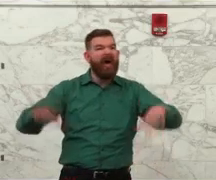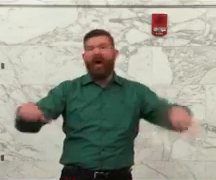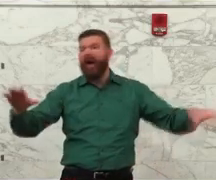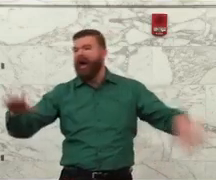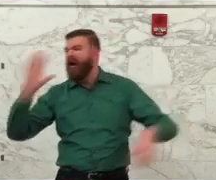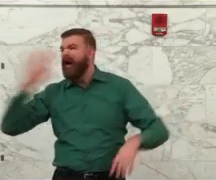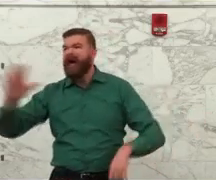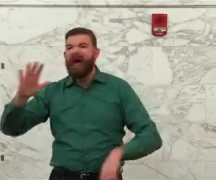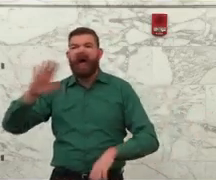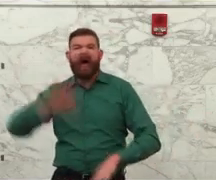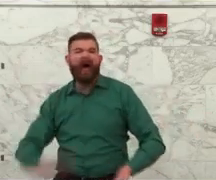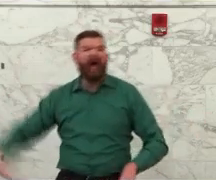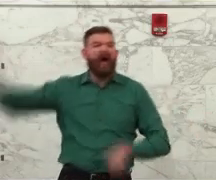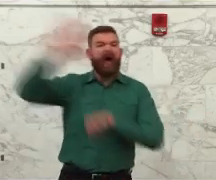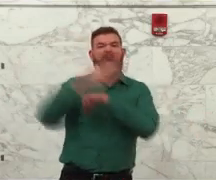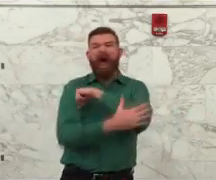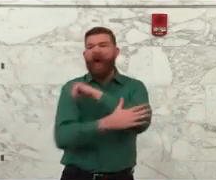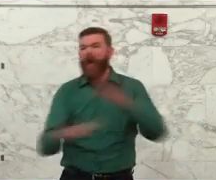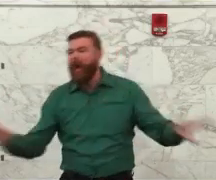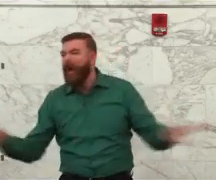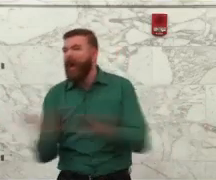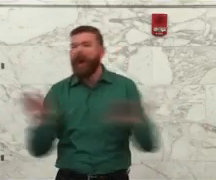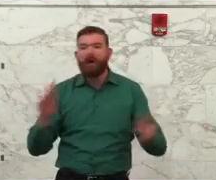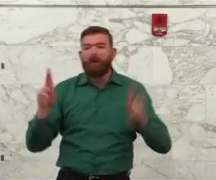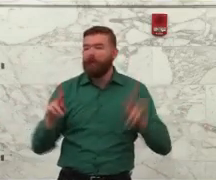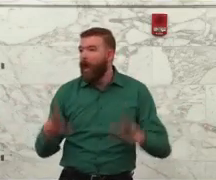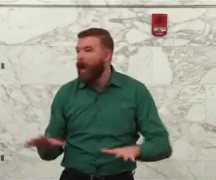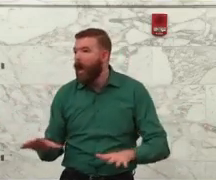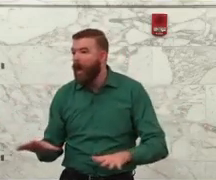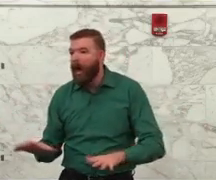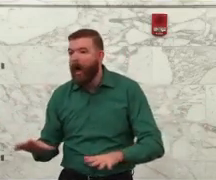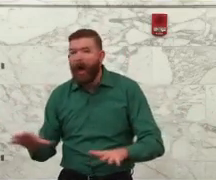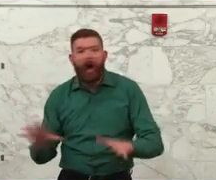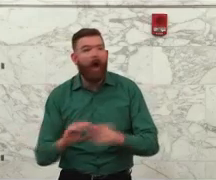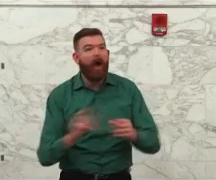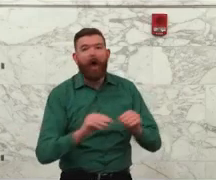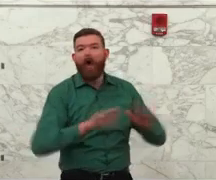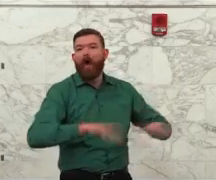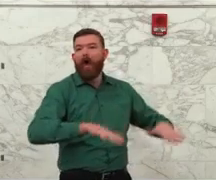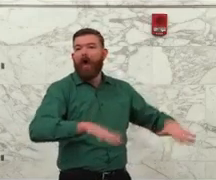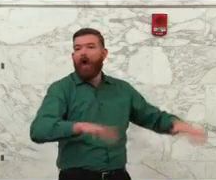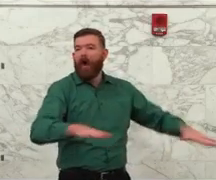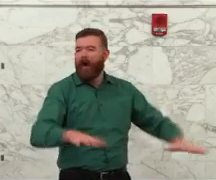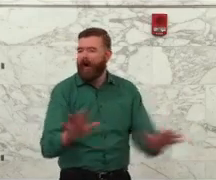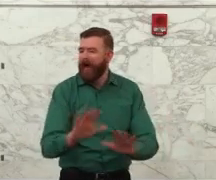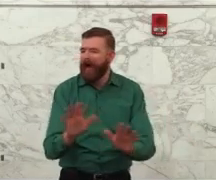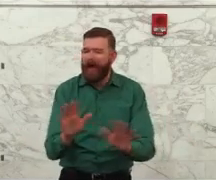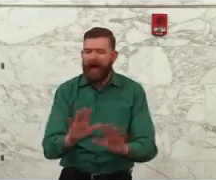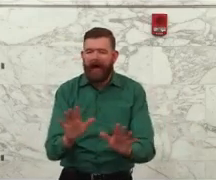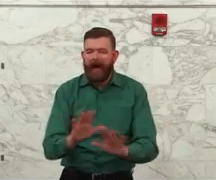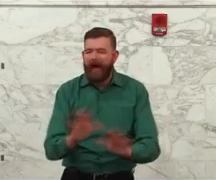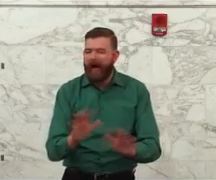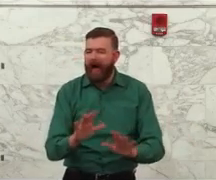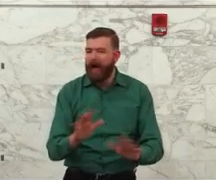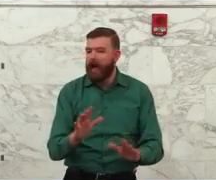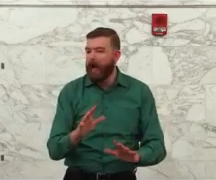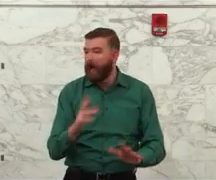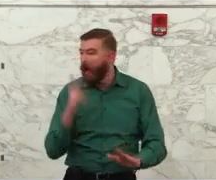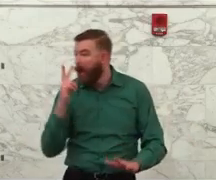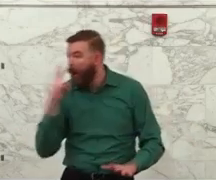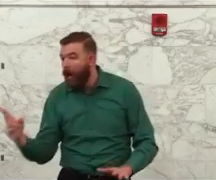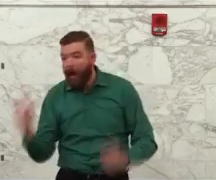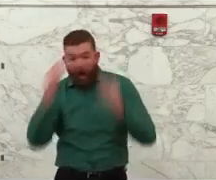into this disinformation campaigns of others. You do not help anyone by spreading rumors. So I mentioned this a